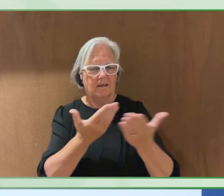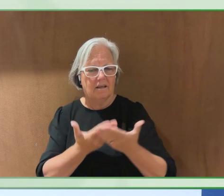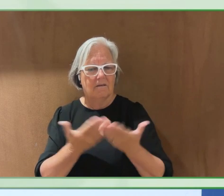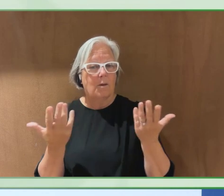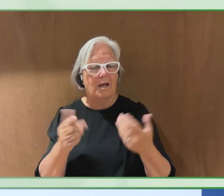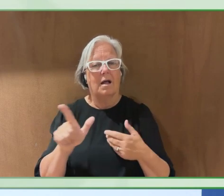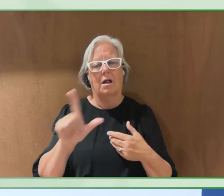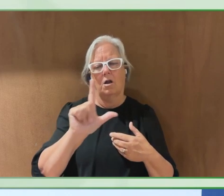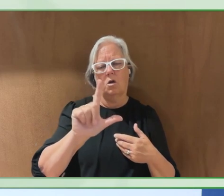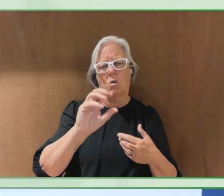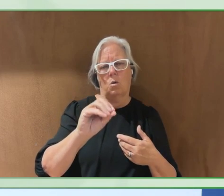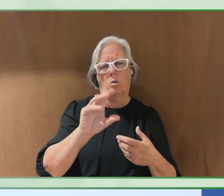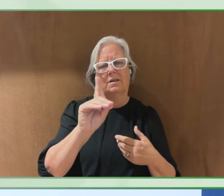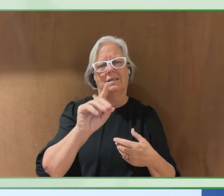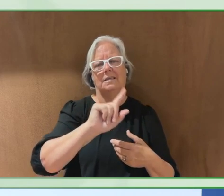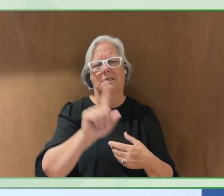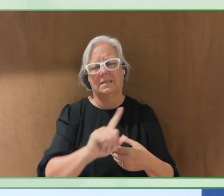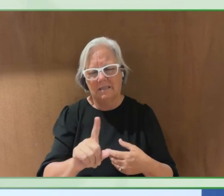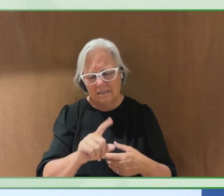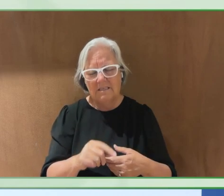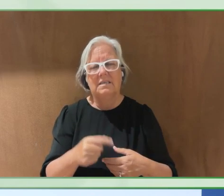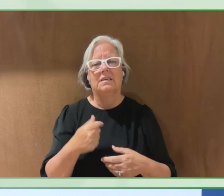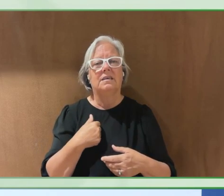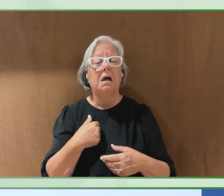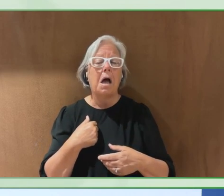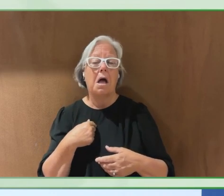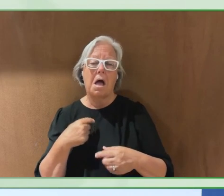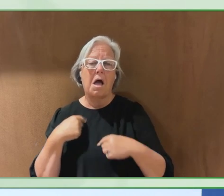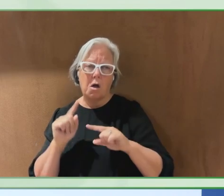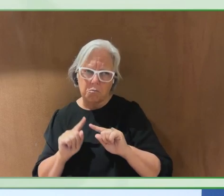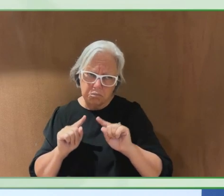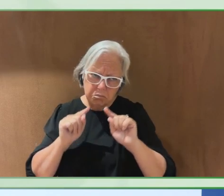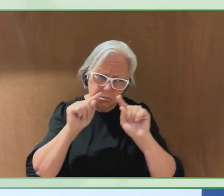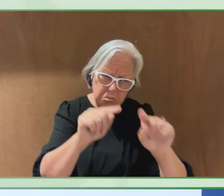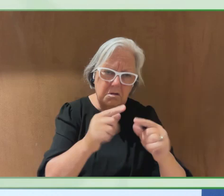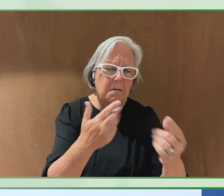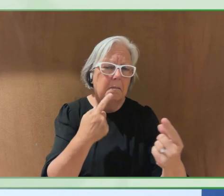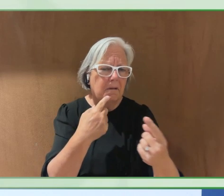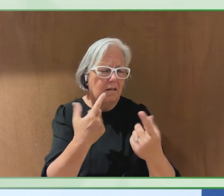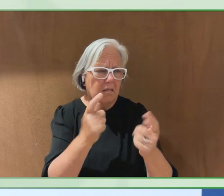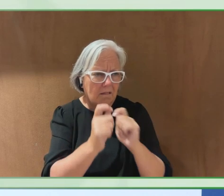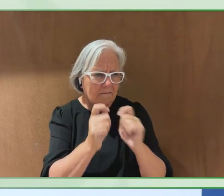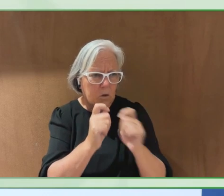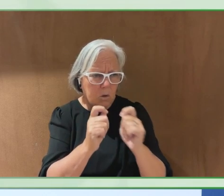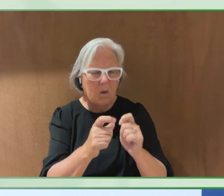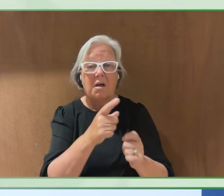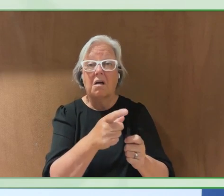So without delay, I actually went there for a meeting, and after a very successful interview, I was hired for a trial